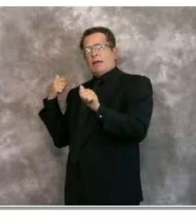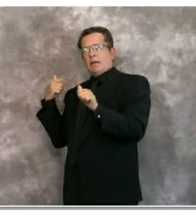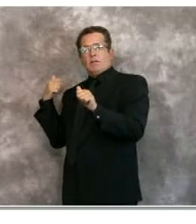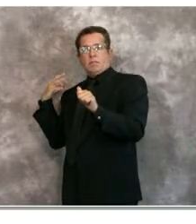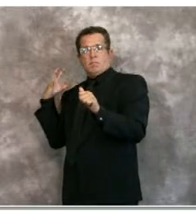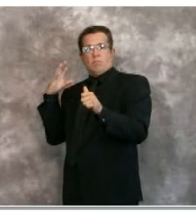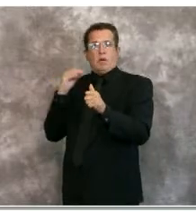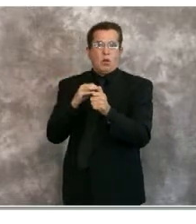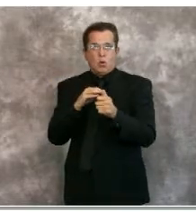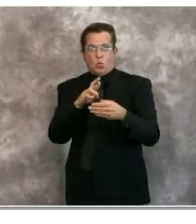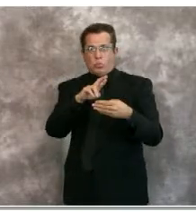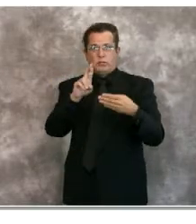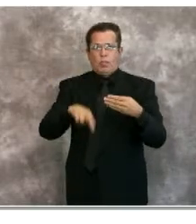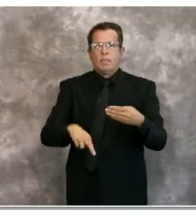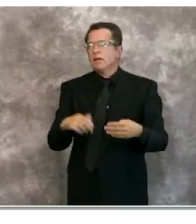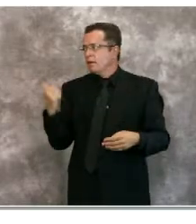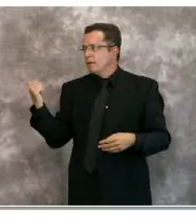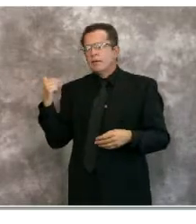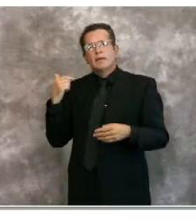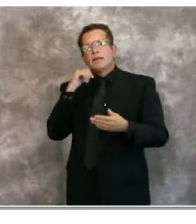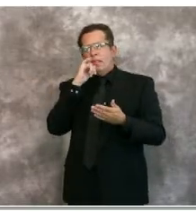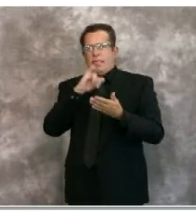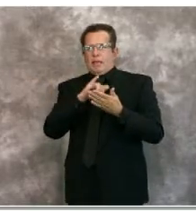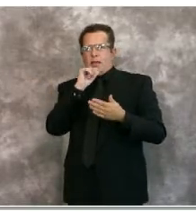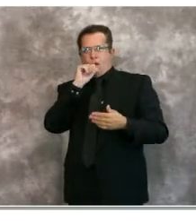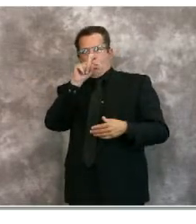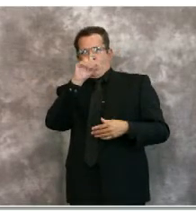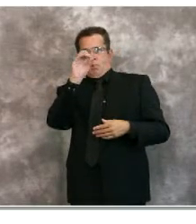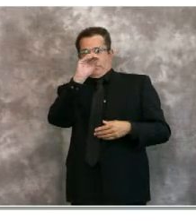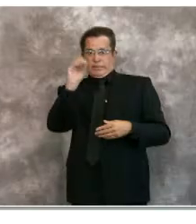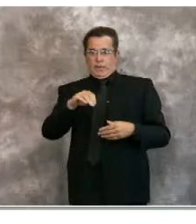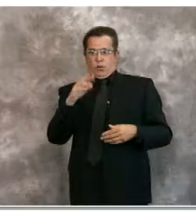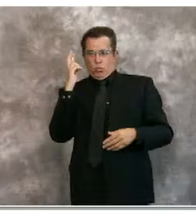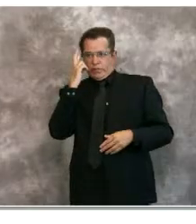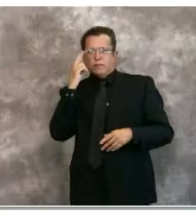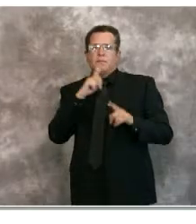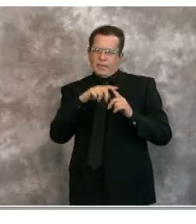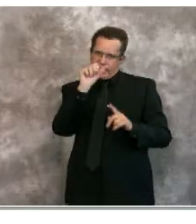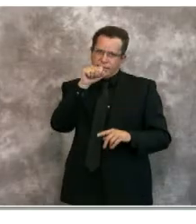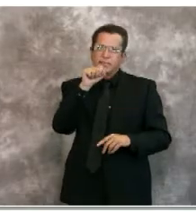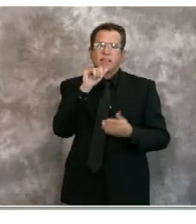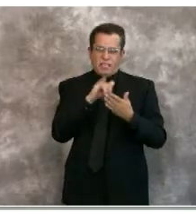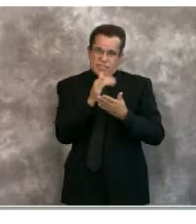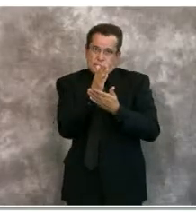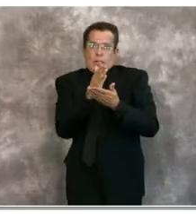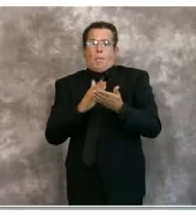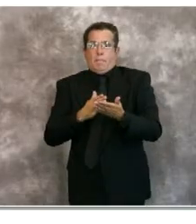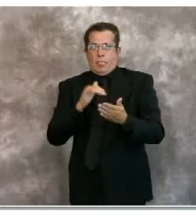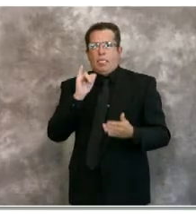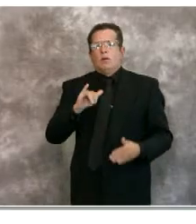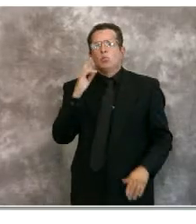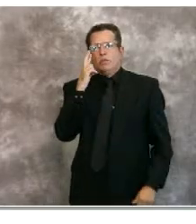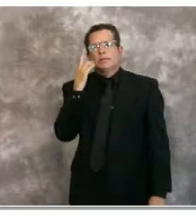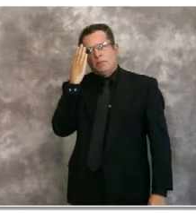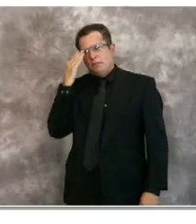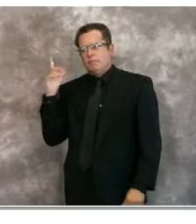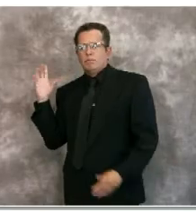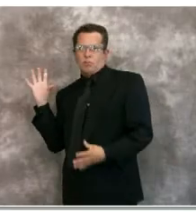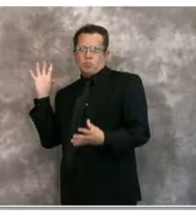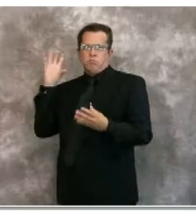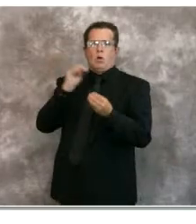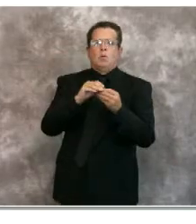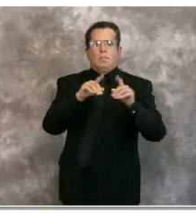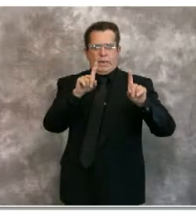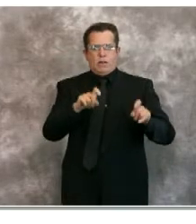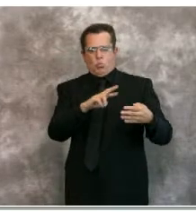cases? It's not 100% if that's the case, but in part, yes, we are attributing some of that, but we're not absolutely